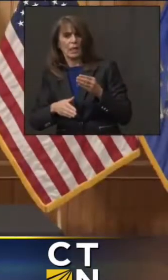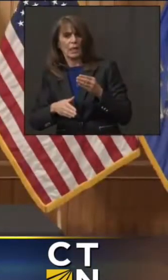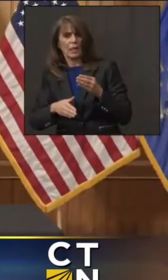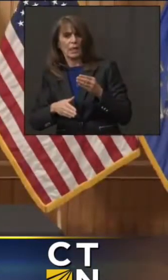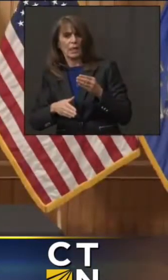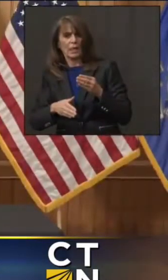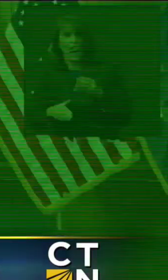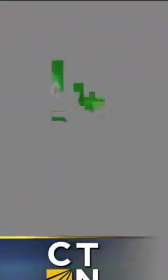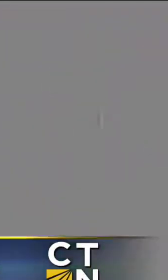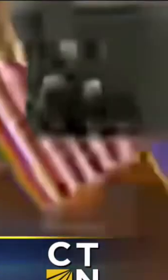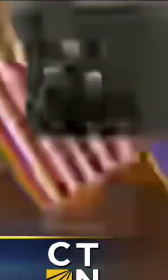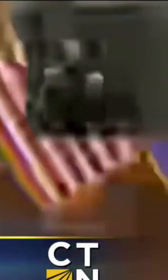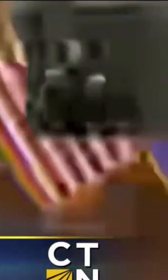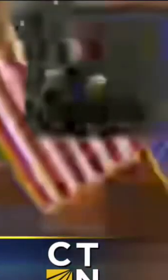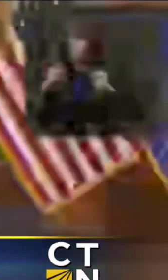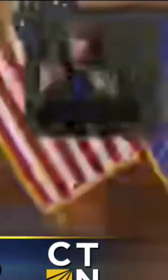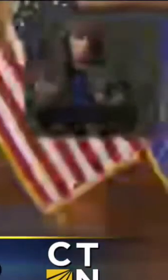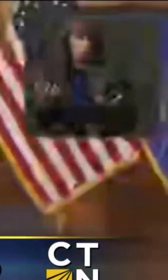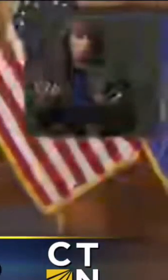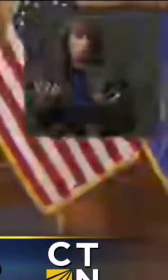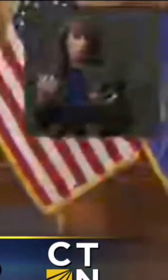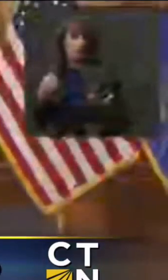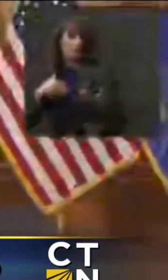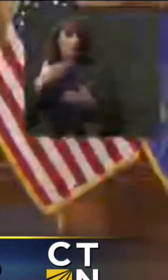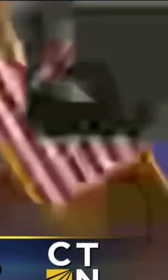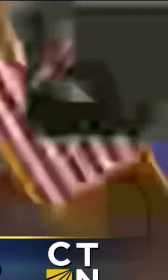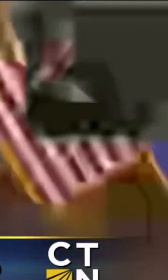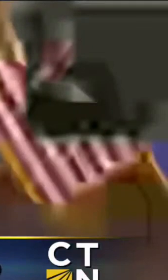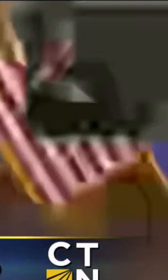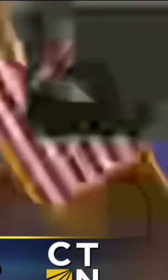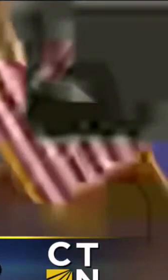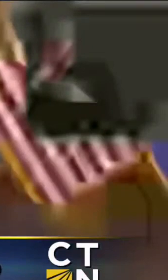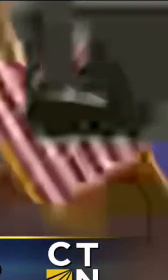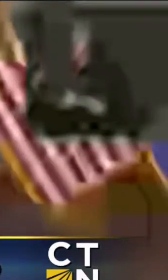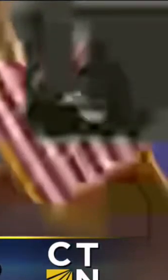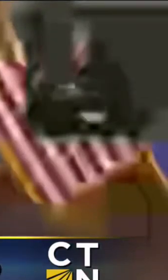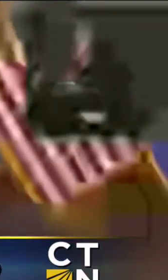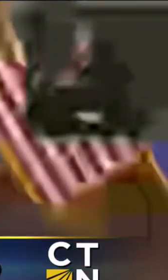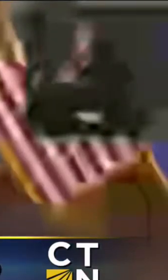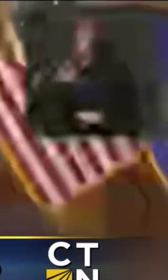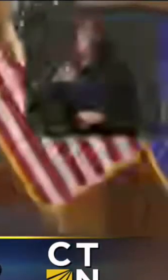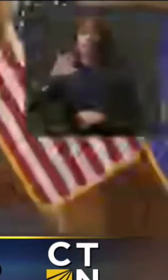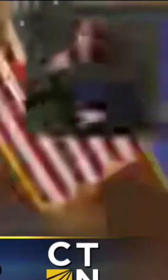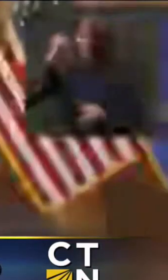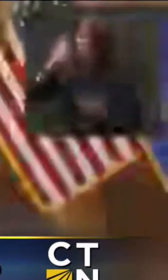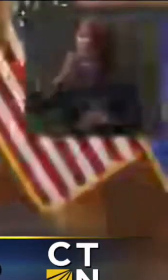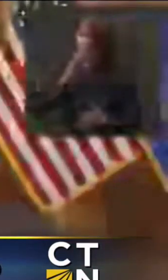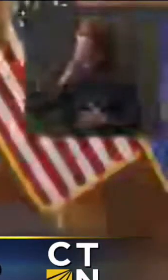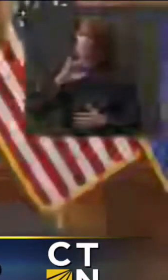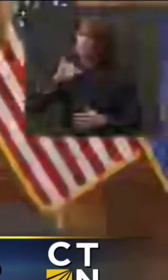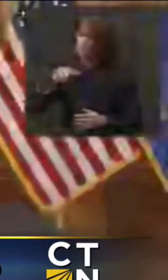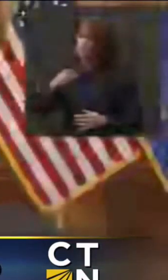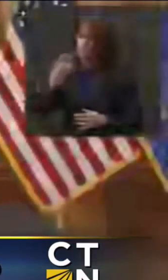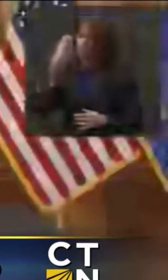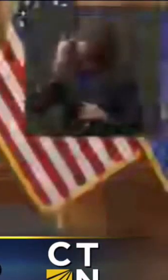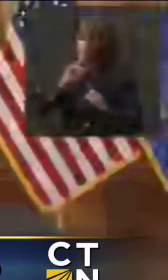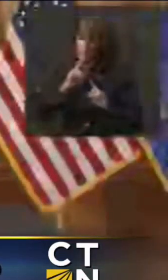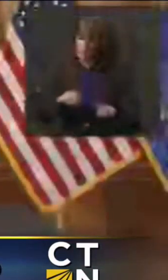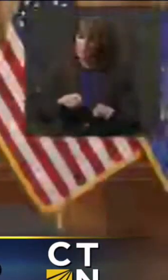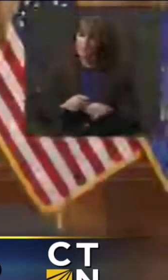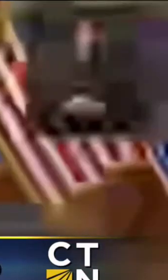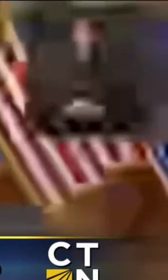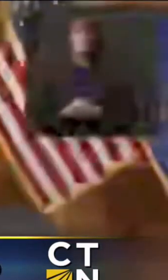the holidays later in next month? Do you have those numbers, Josh? Yeah, so somewhat